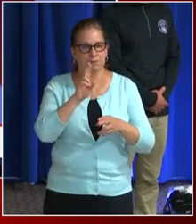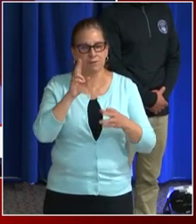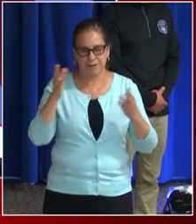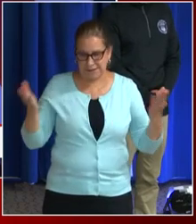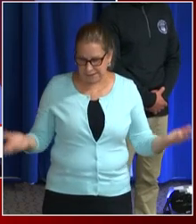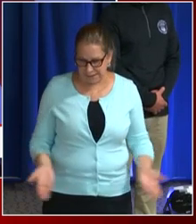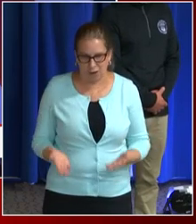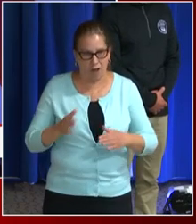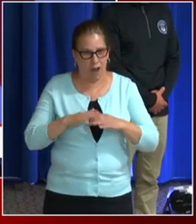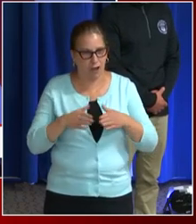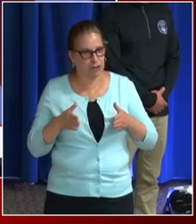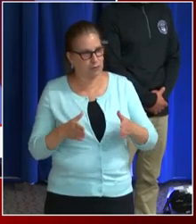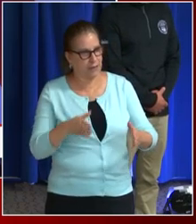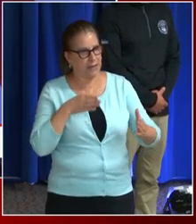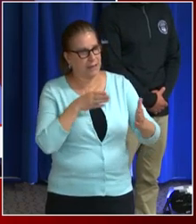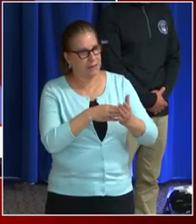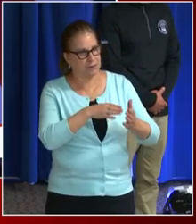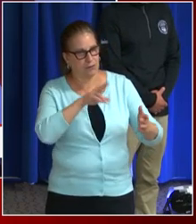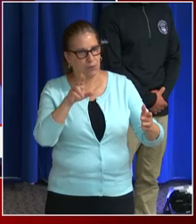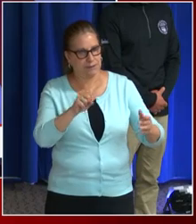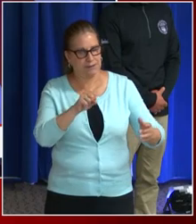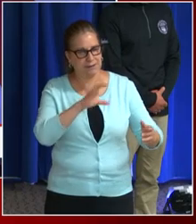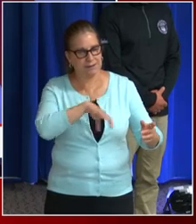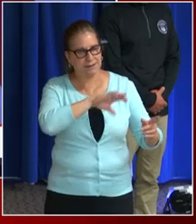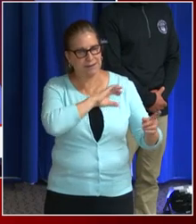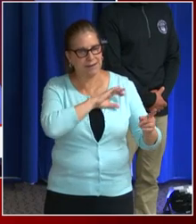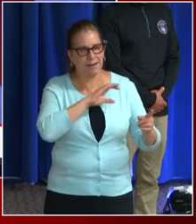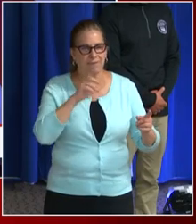should be done for a show.